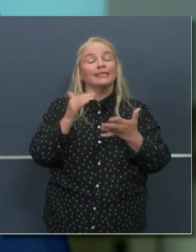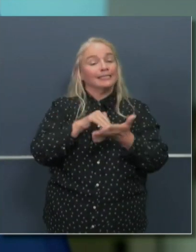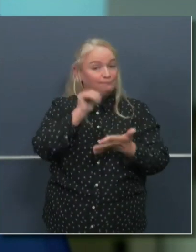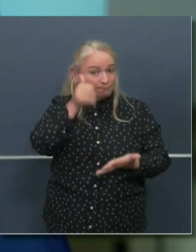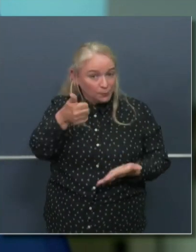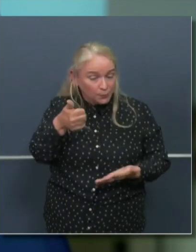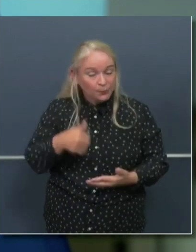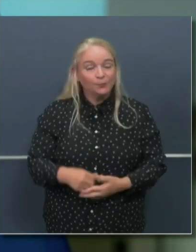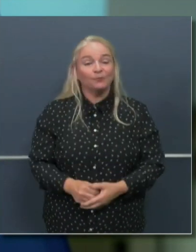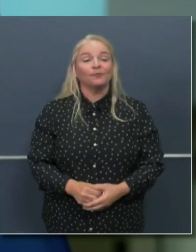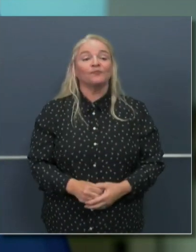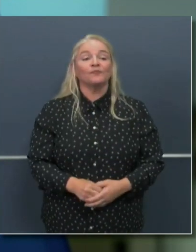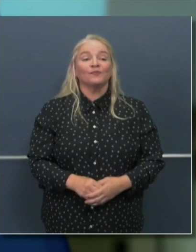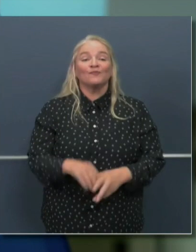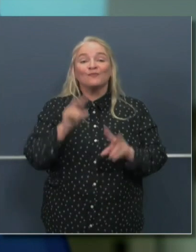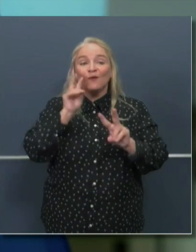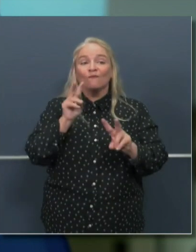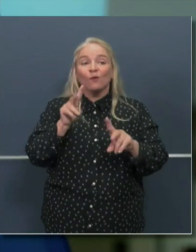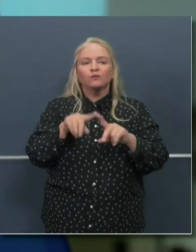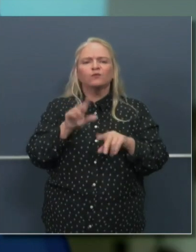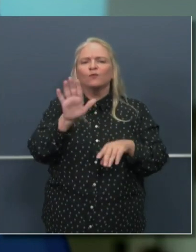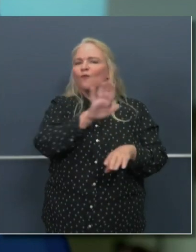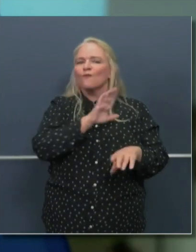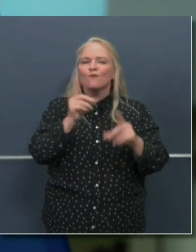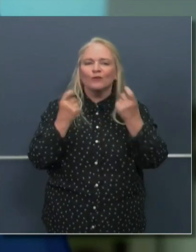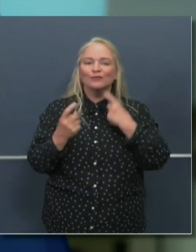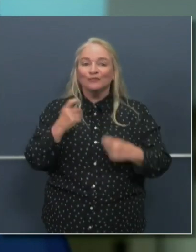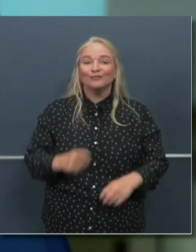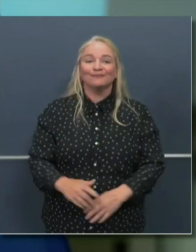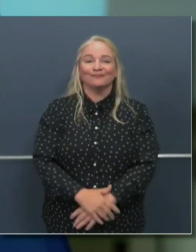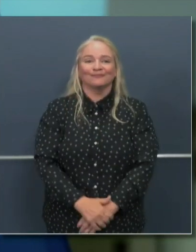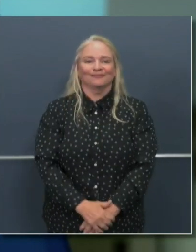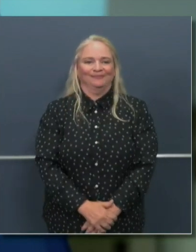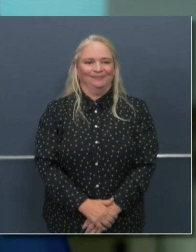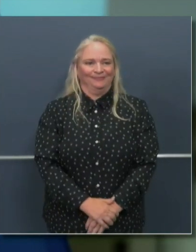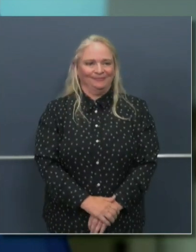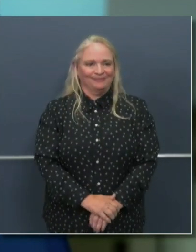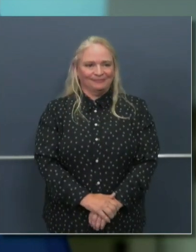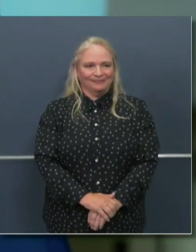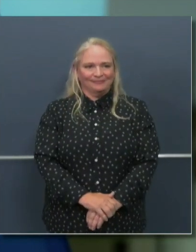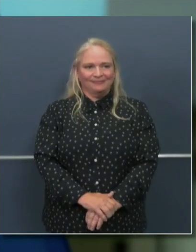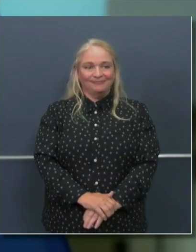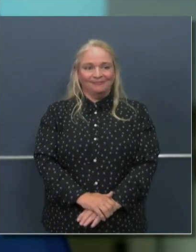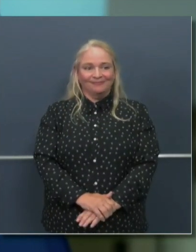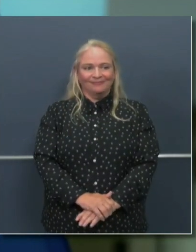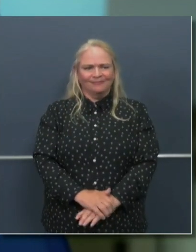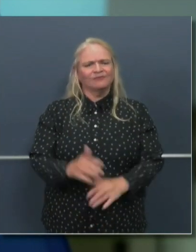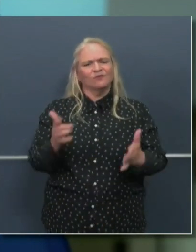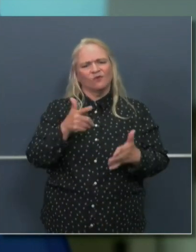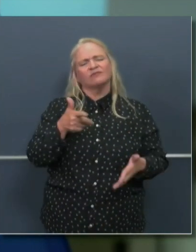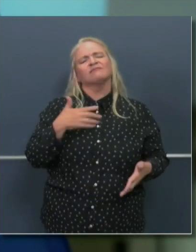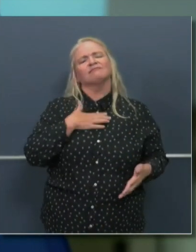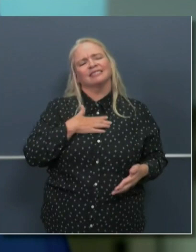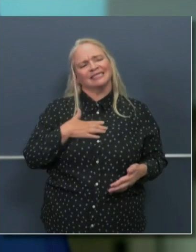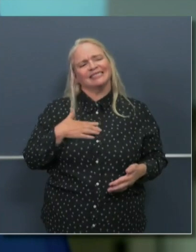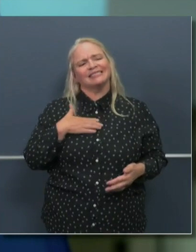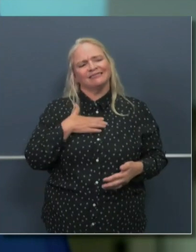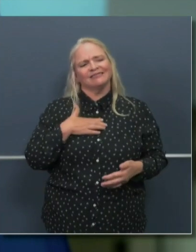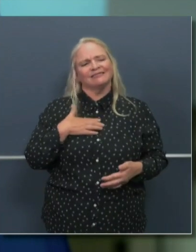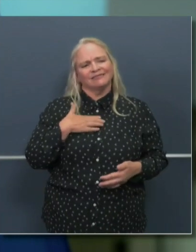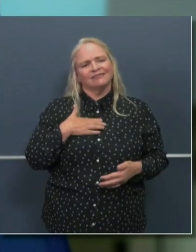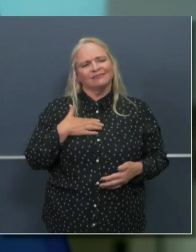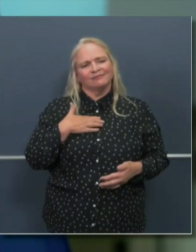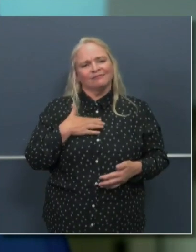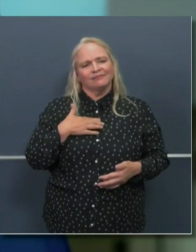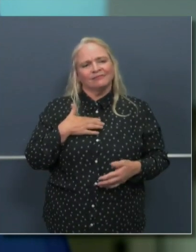and look forward to answering more questions, and moreover, just encourage you to do the kinds of things that